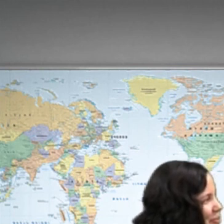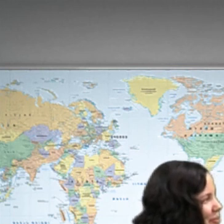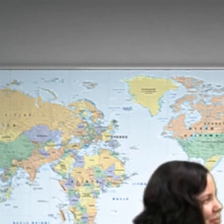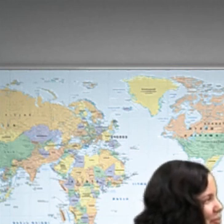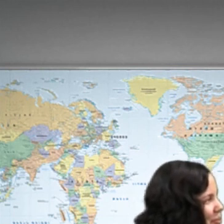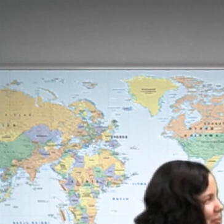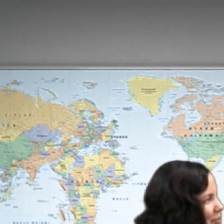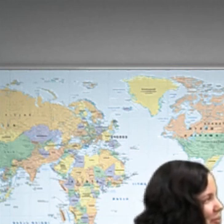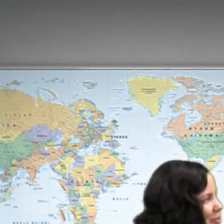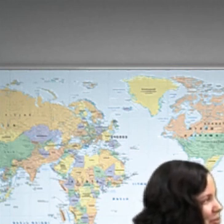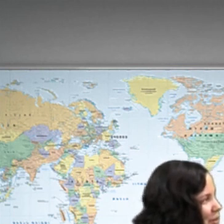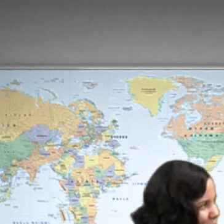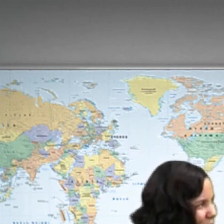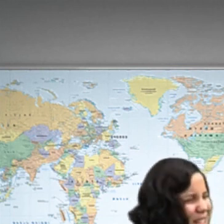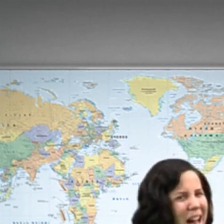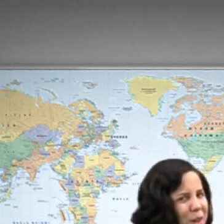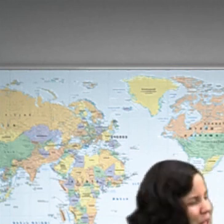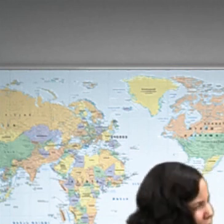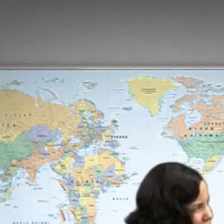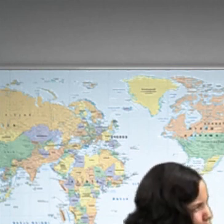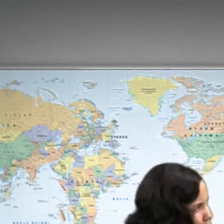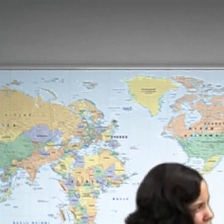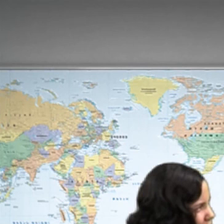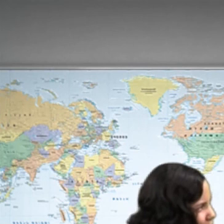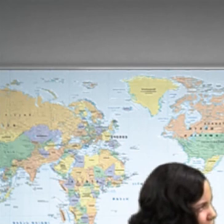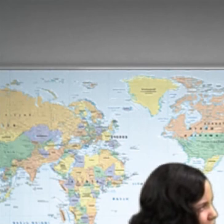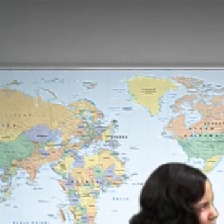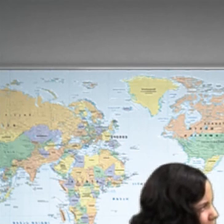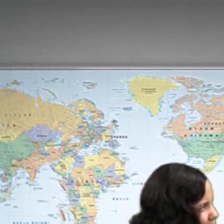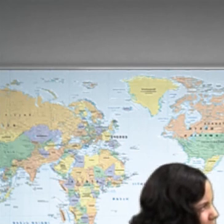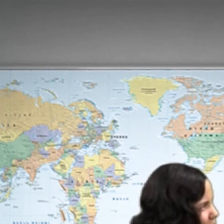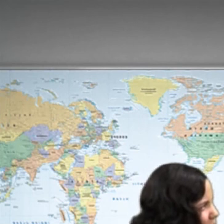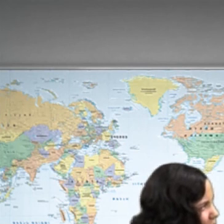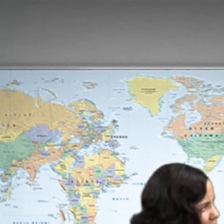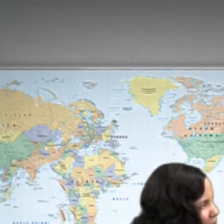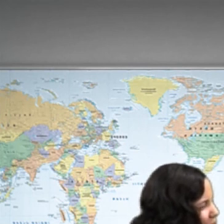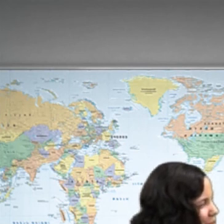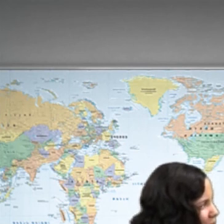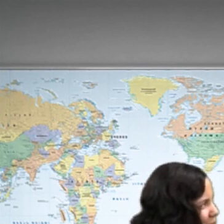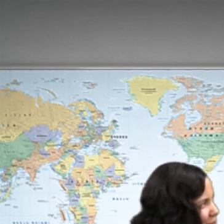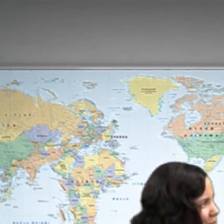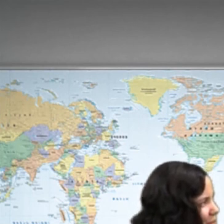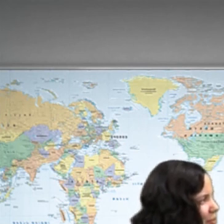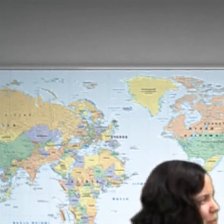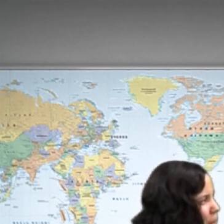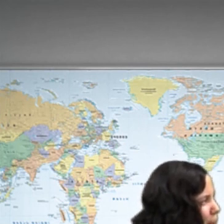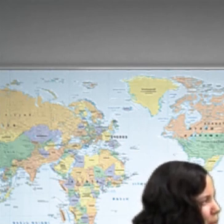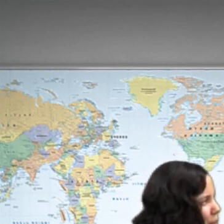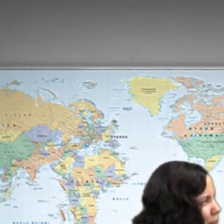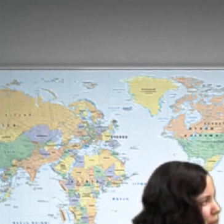preparing the lesson for the nation, that's it. All right, how did you find that process? It was hectic,